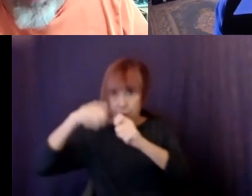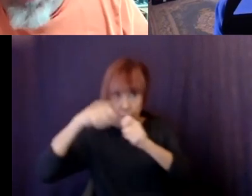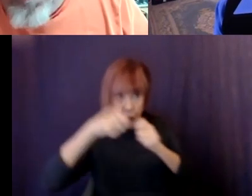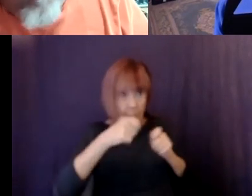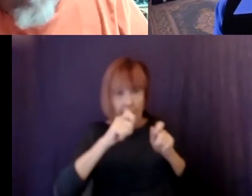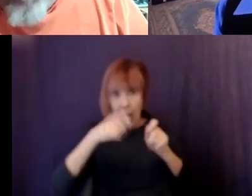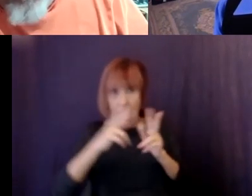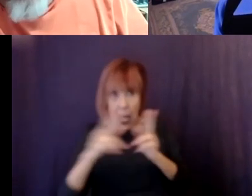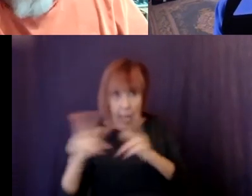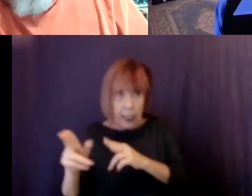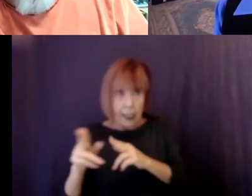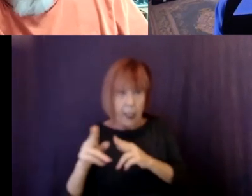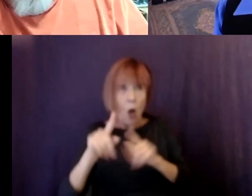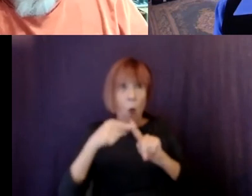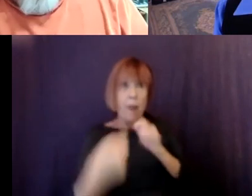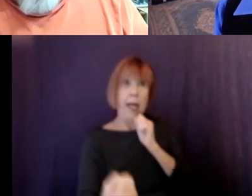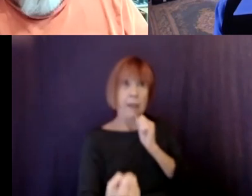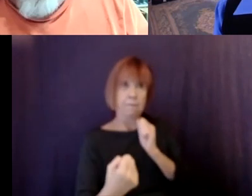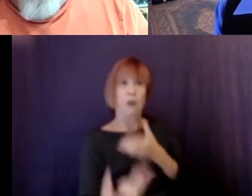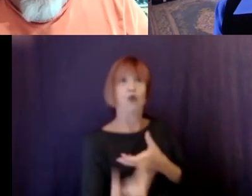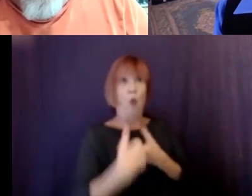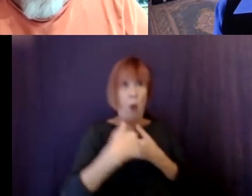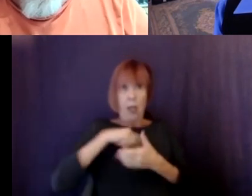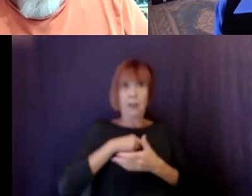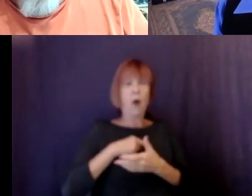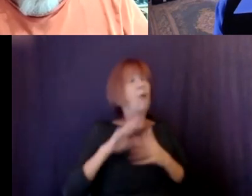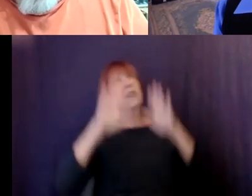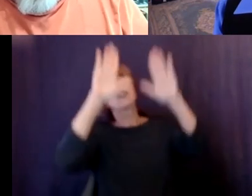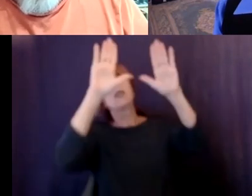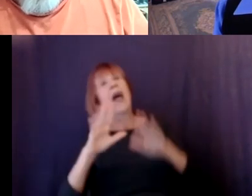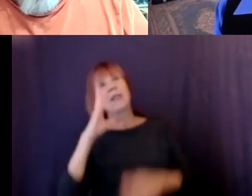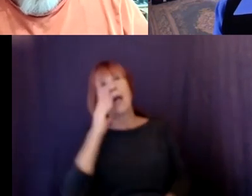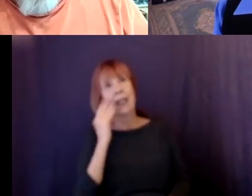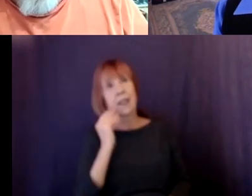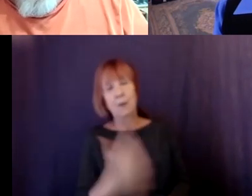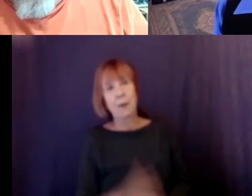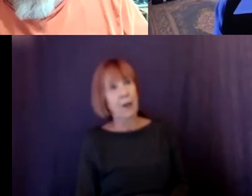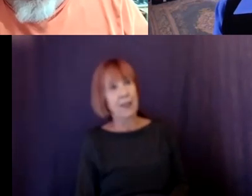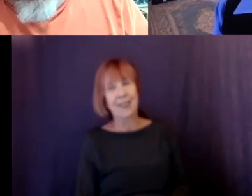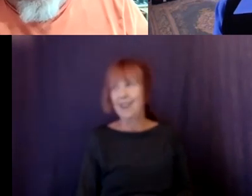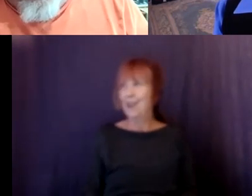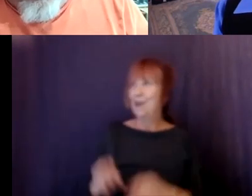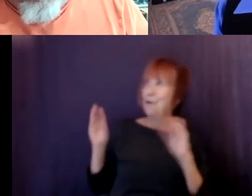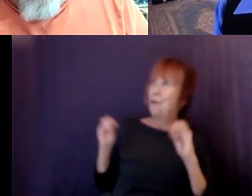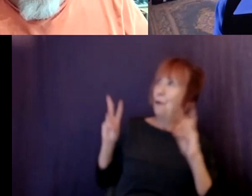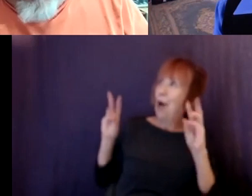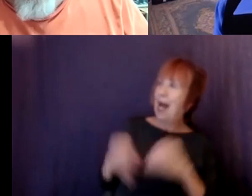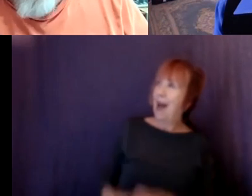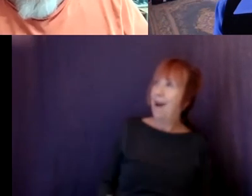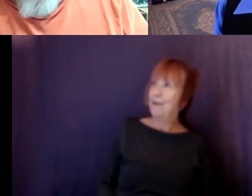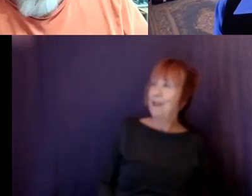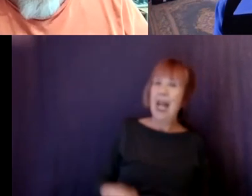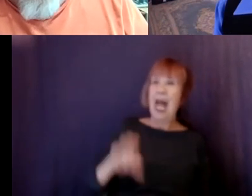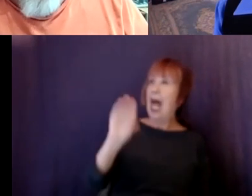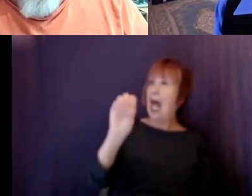And it was a fantastic experience. Wow. You know, and, you know, the Obamas